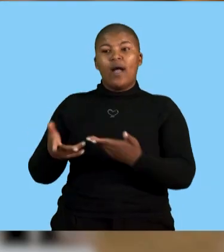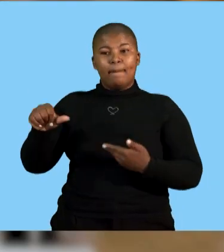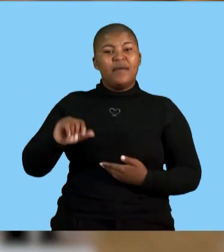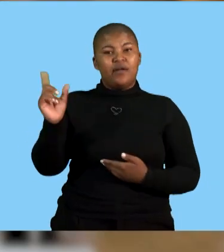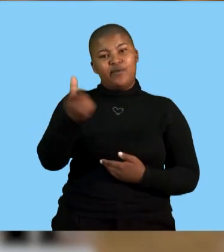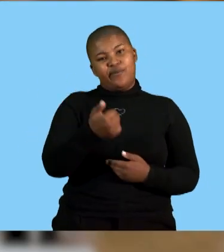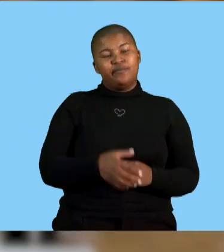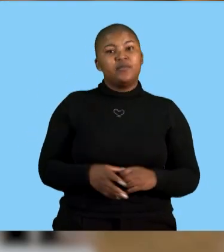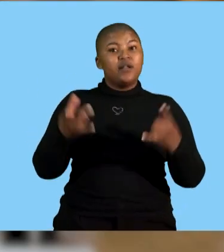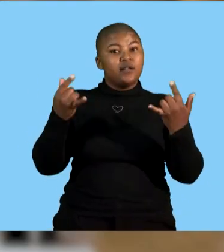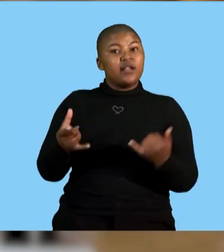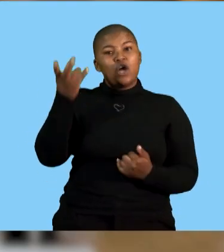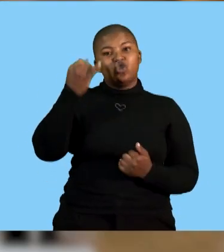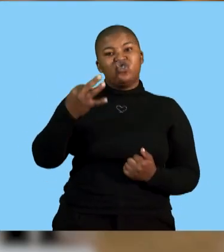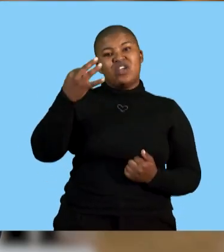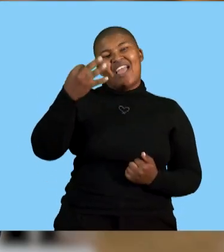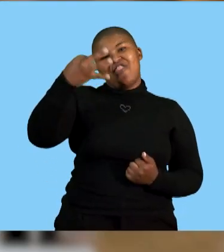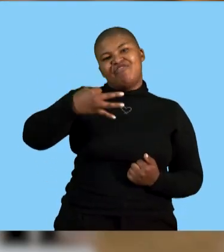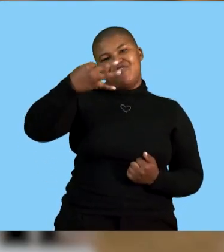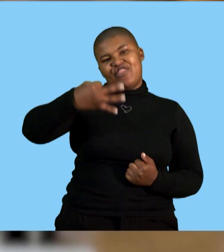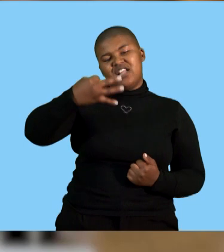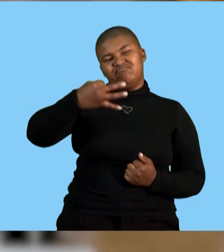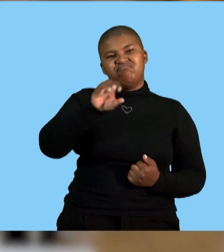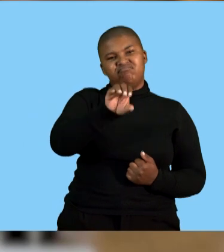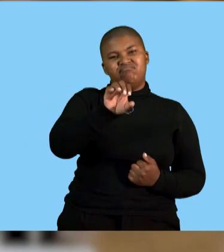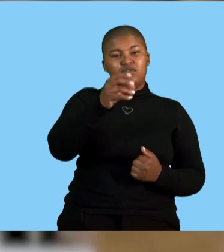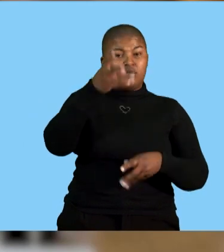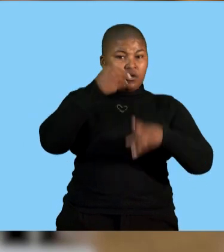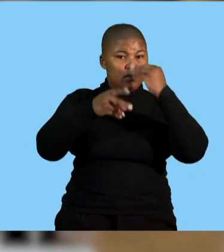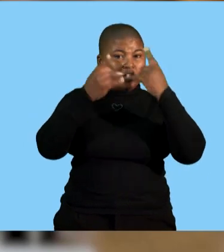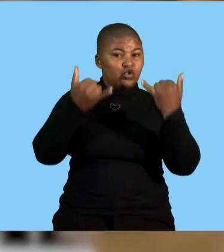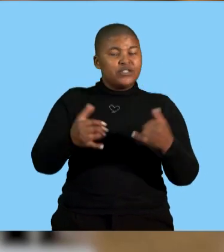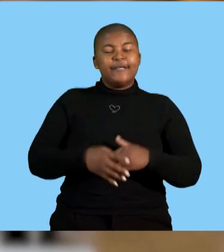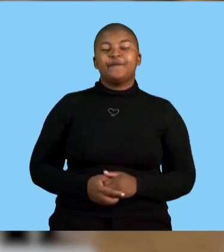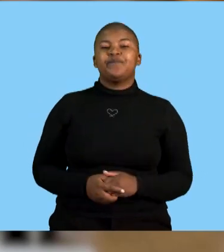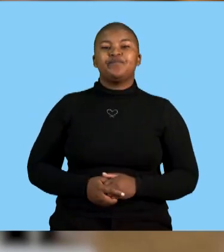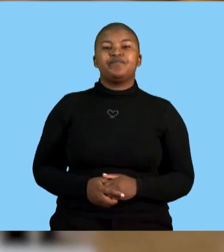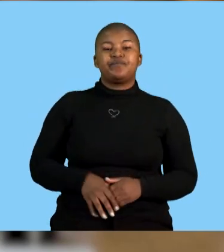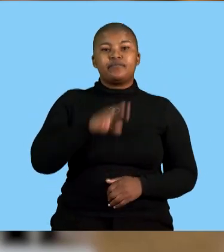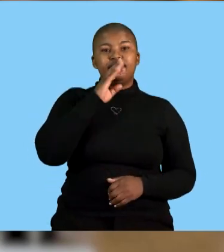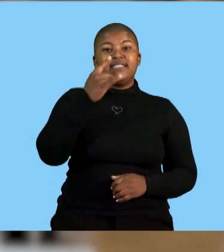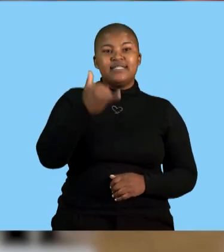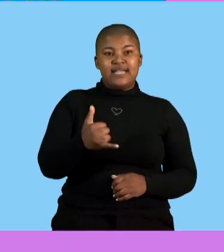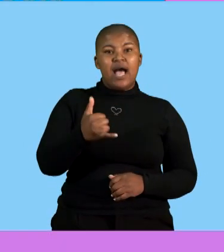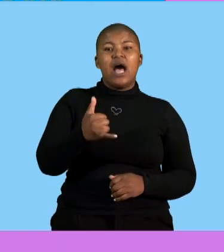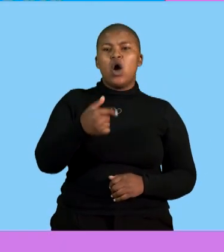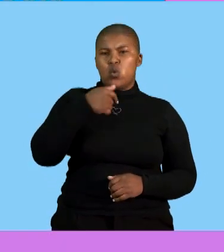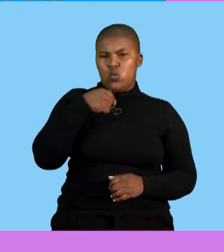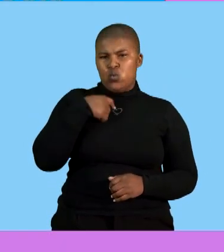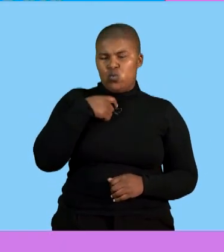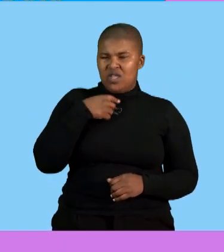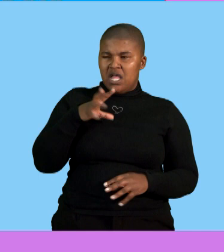Welcome back, everyone. Let us look at the third concept of our lesson, which whereby now we are going to arrange or